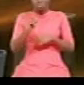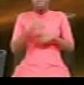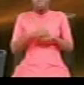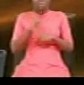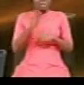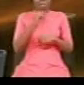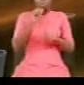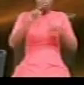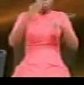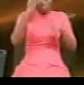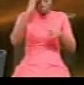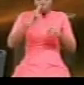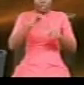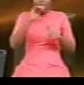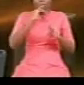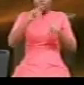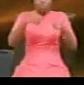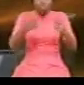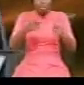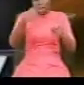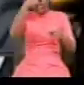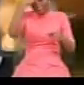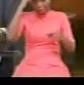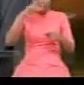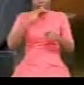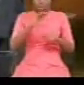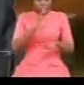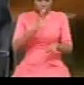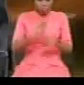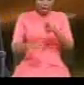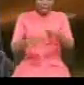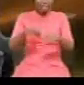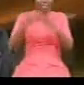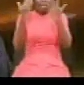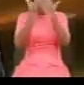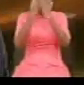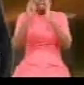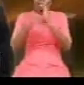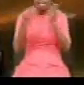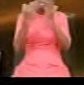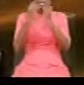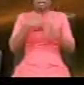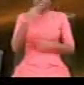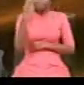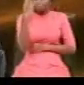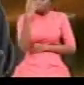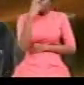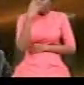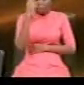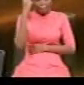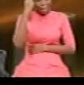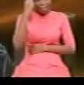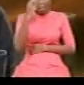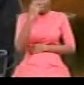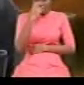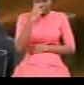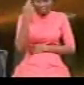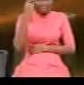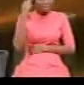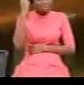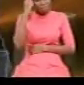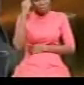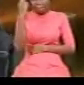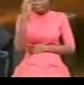he doesn't know where he's going, because he's walking in darkness. Darkness has blinded his mind, blinded his thought, blinded